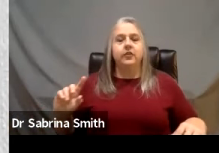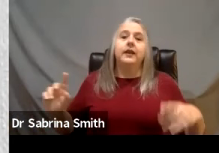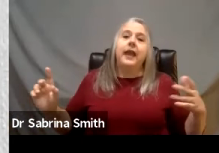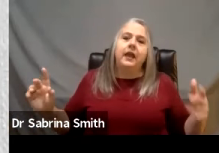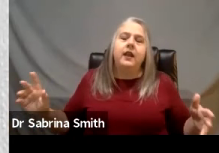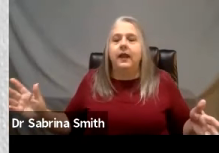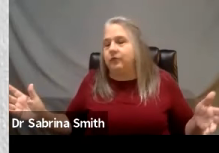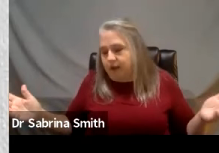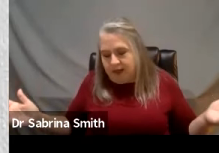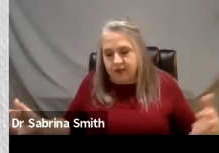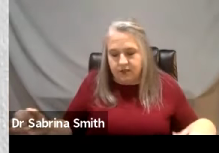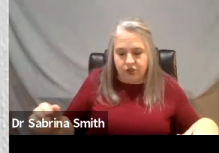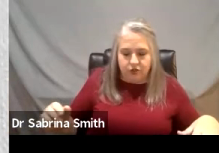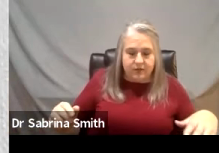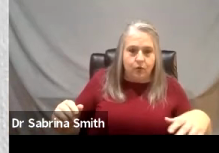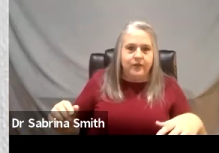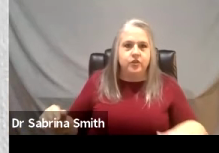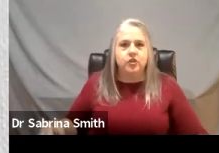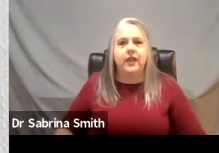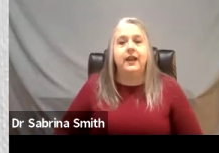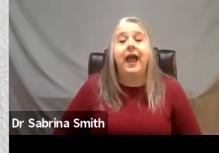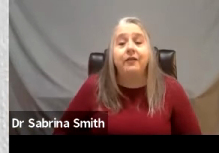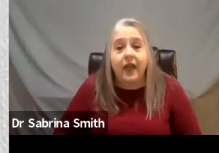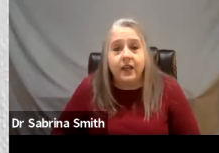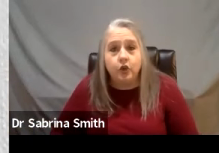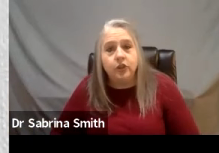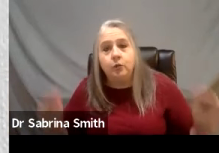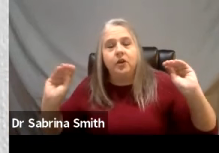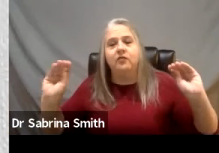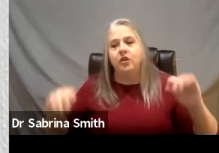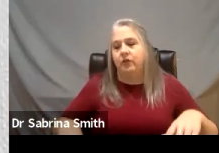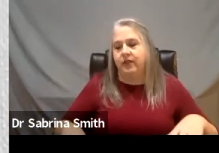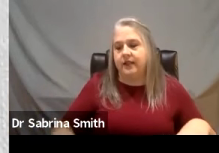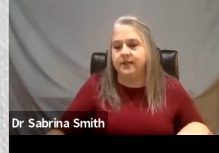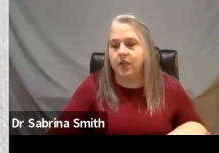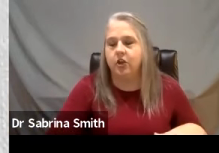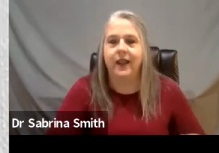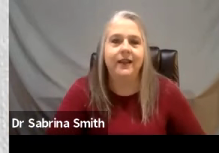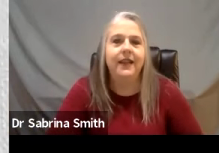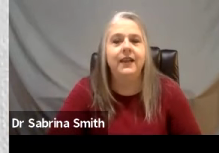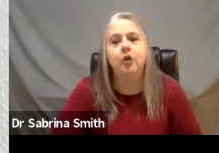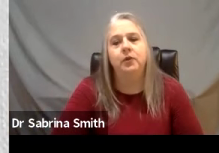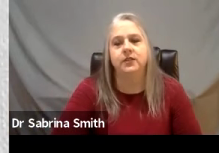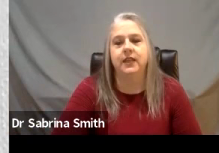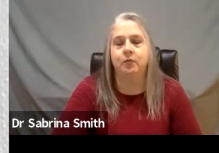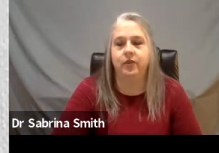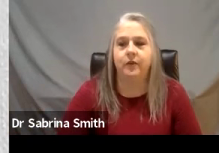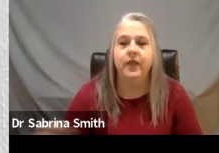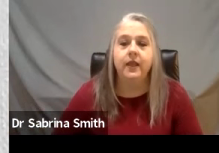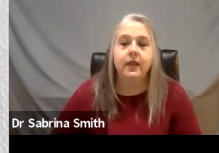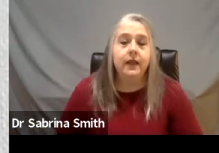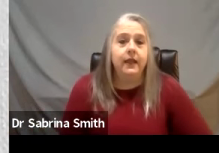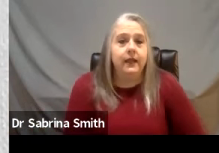this field. Again, I recommend that you do some more research on that and have that in your little book of wonderful things, your handy dandy notebook to keep